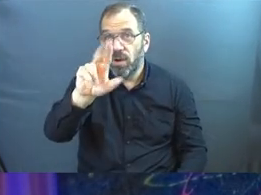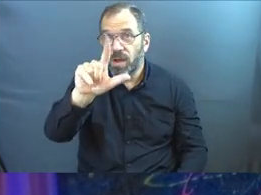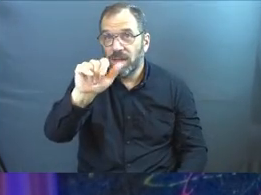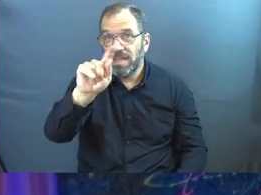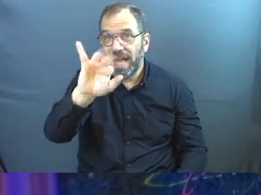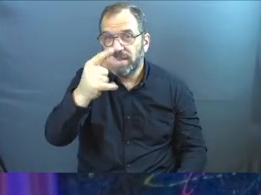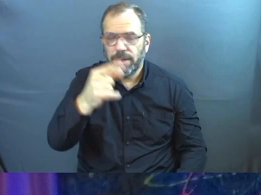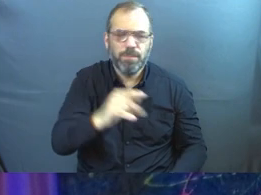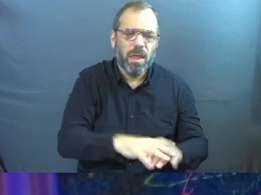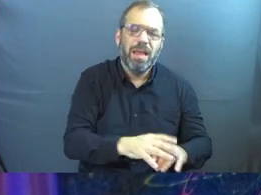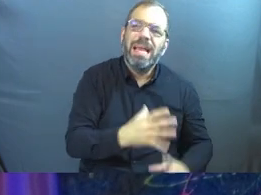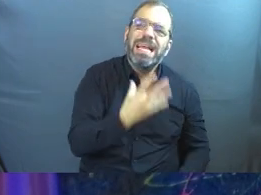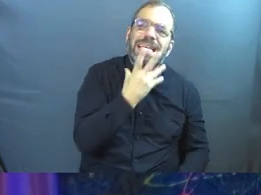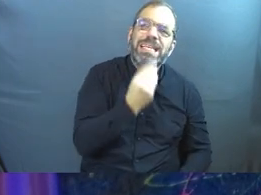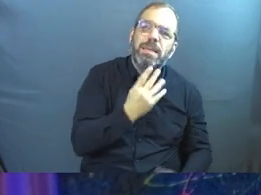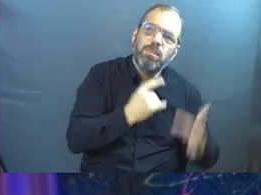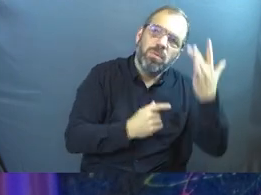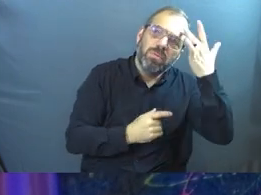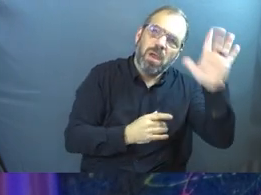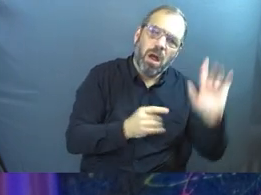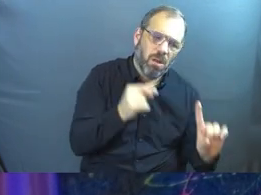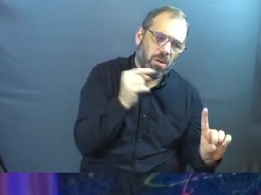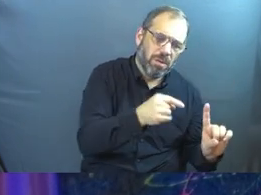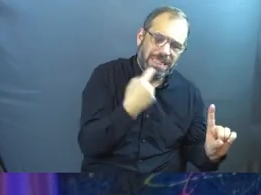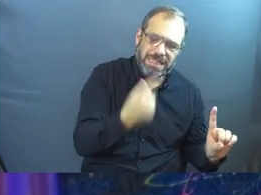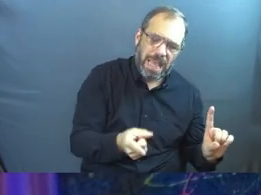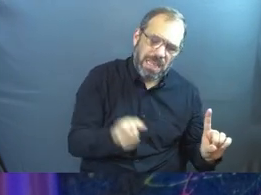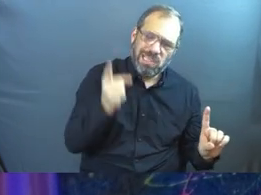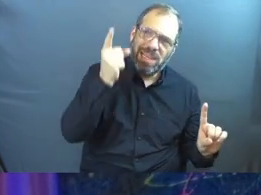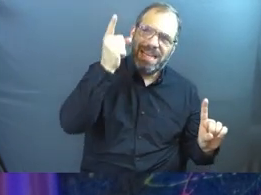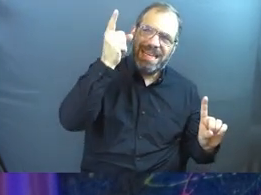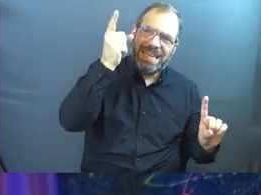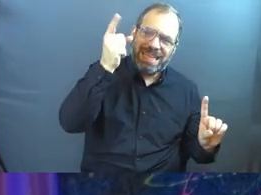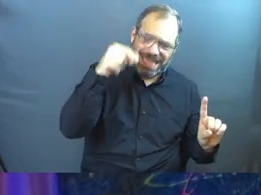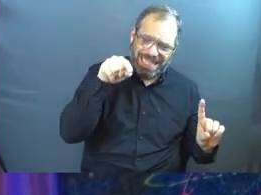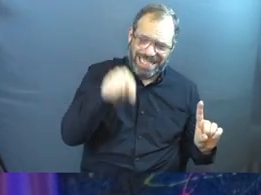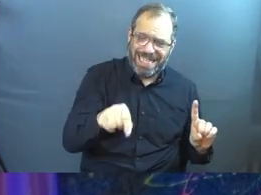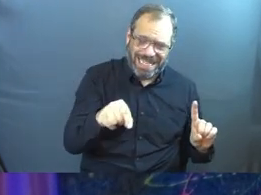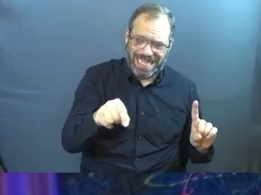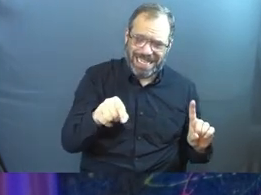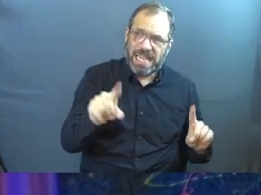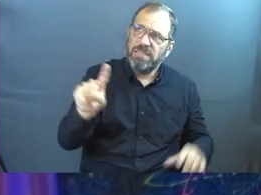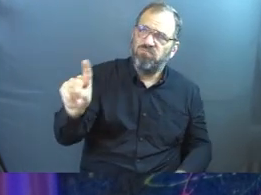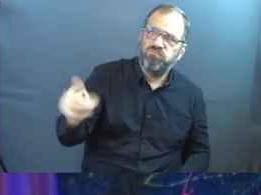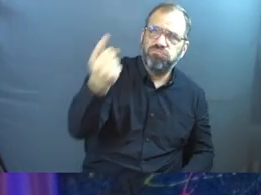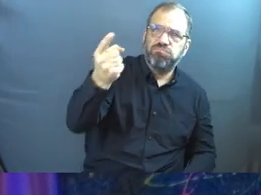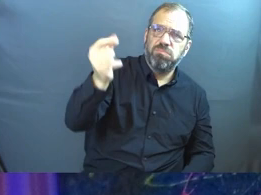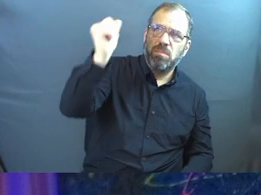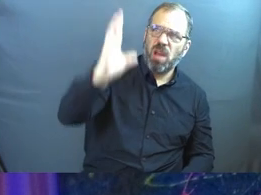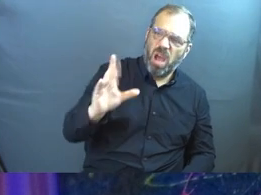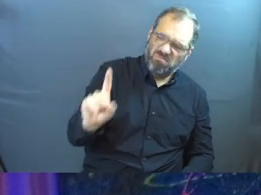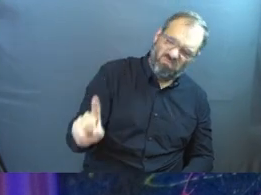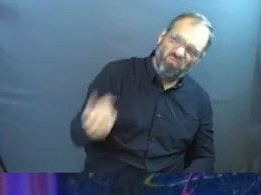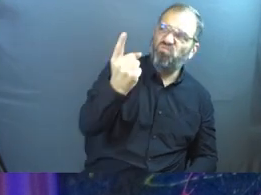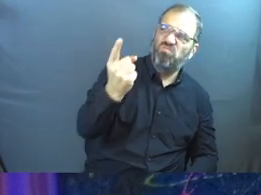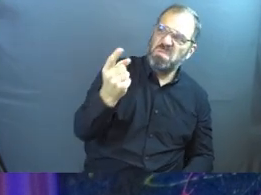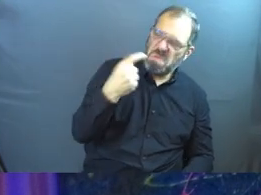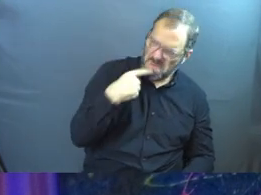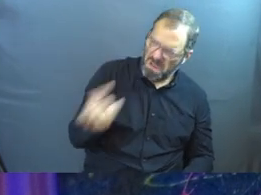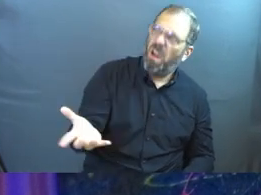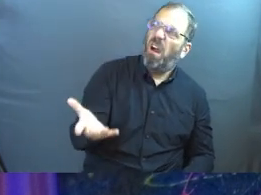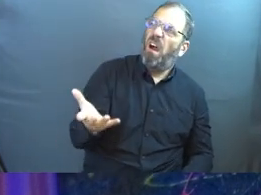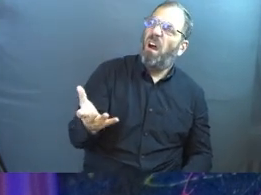One Hebrew scholar says he is insulting God with that phrase. He is